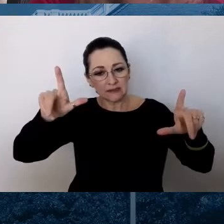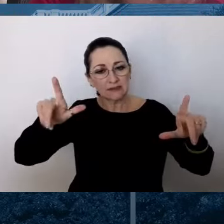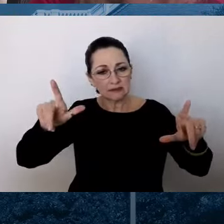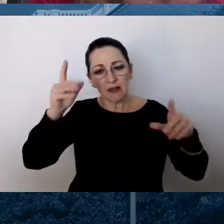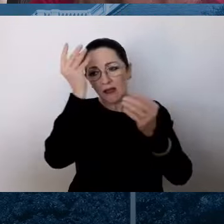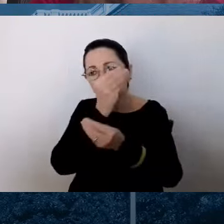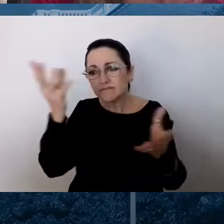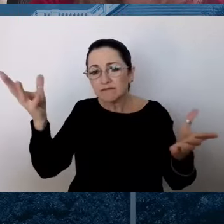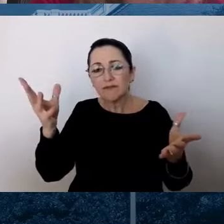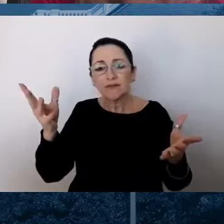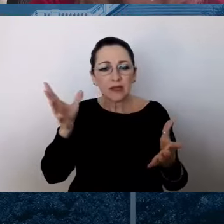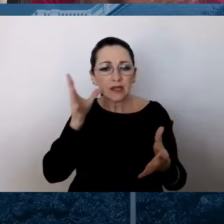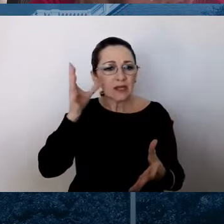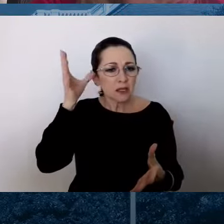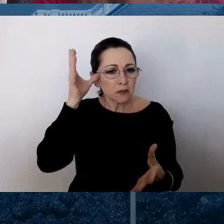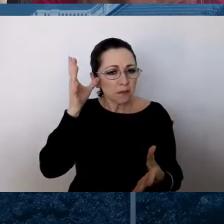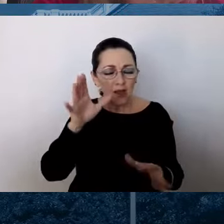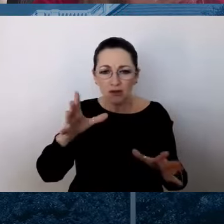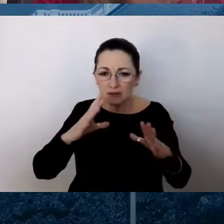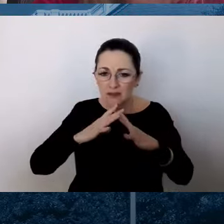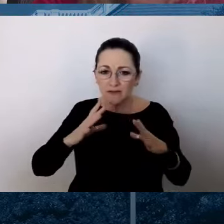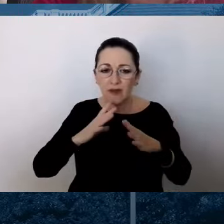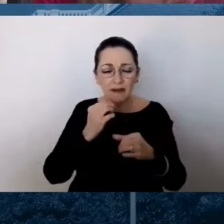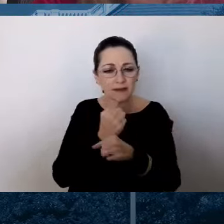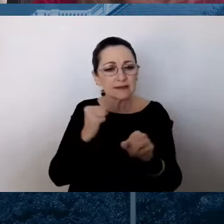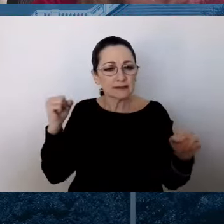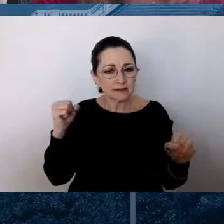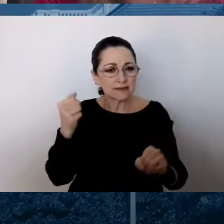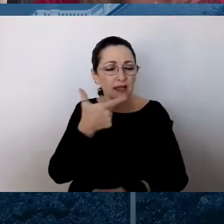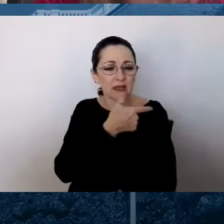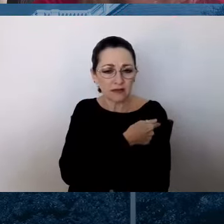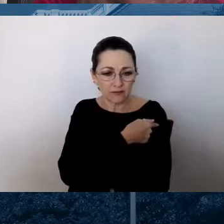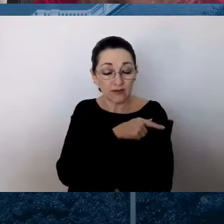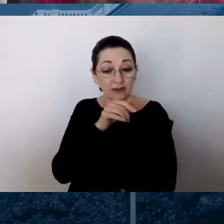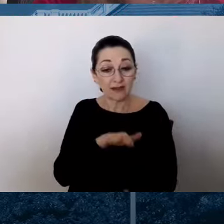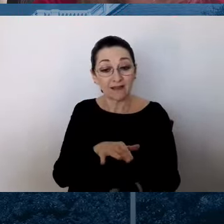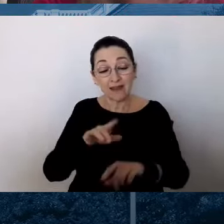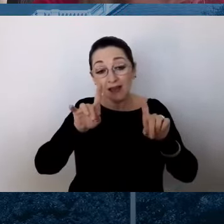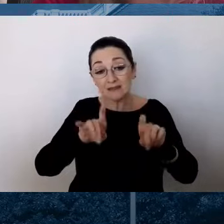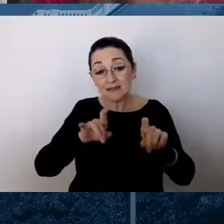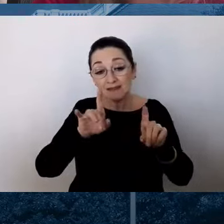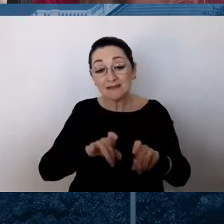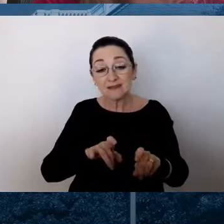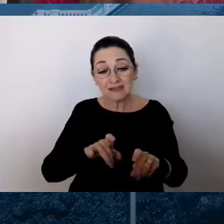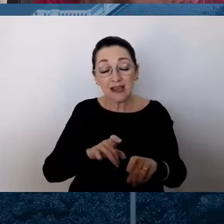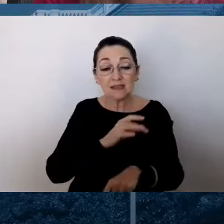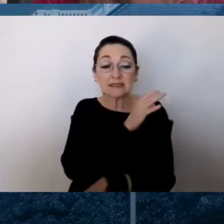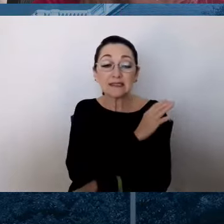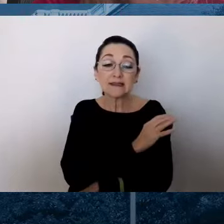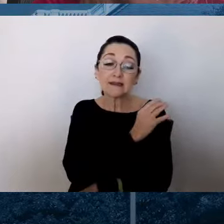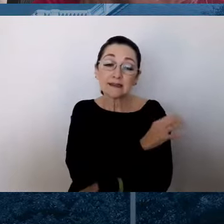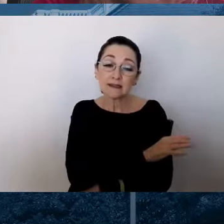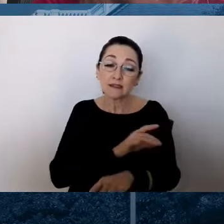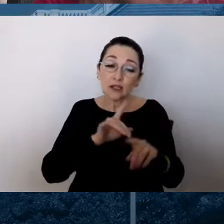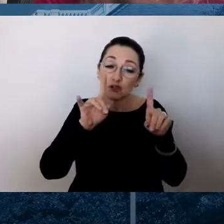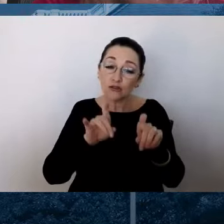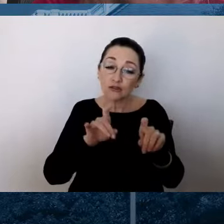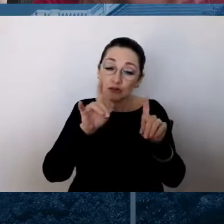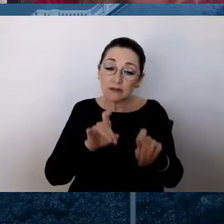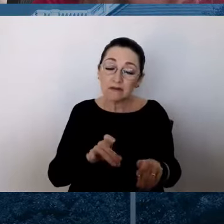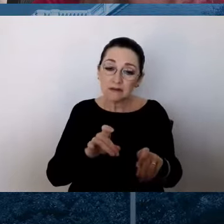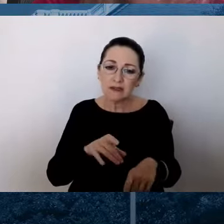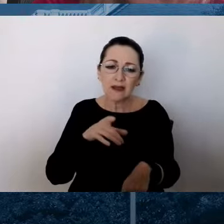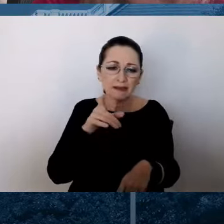vaccine is safe. Clinical trials found it to be more than 90% protective in this younger age group against the